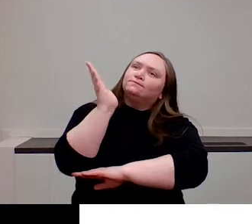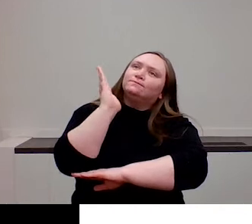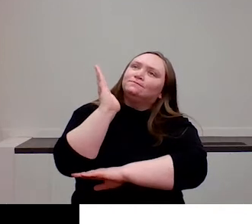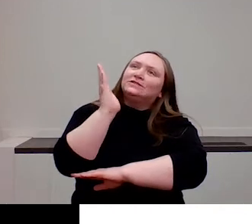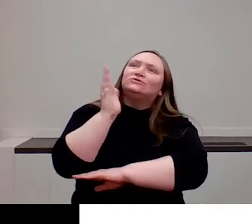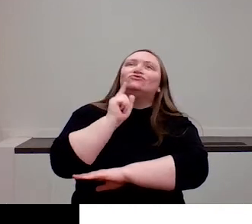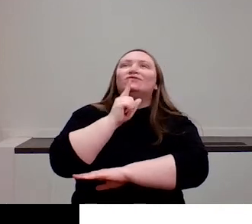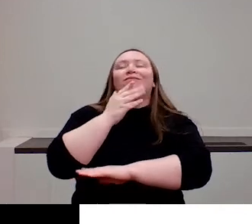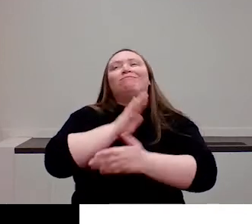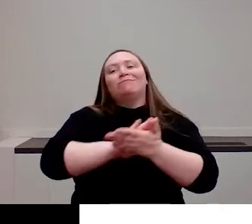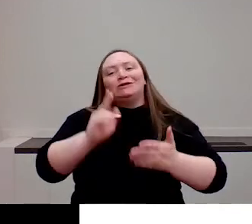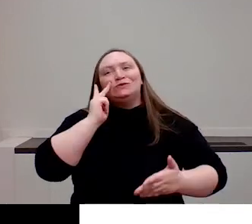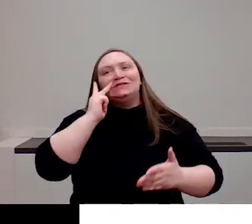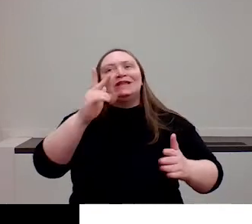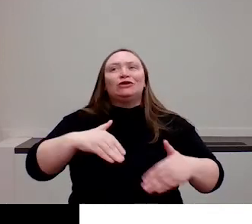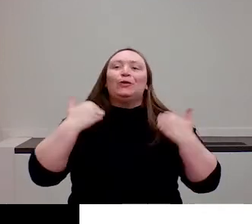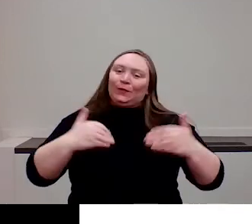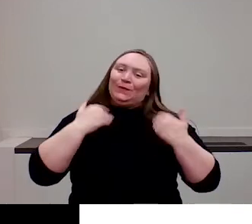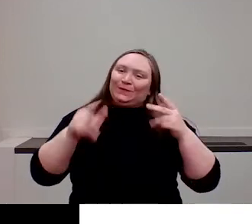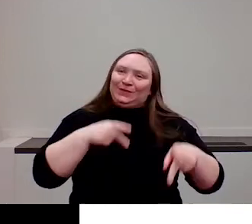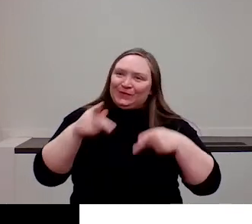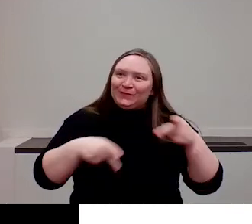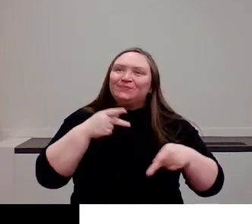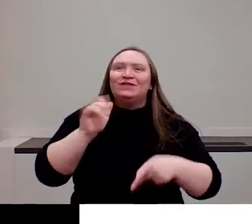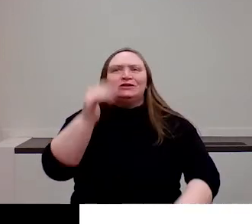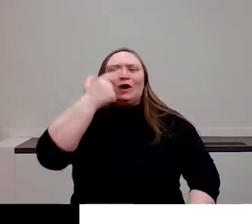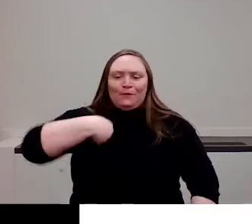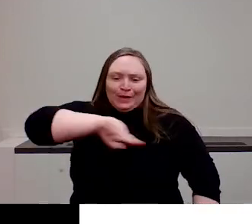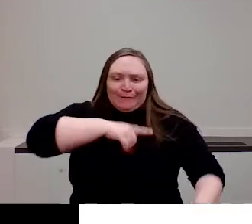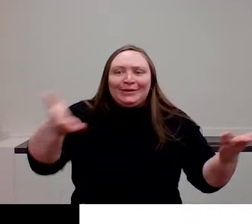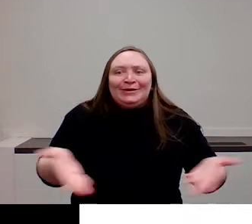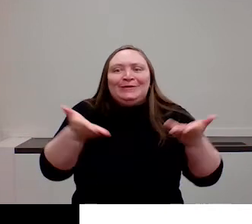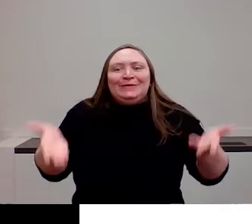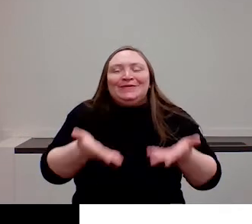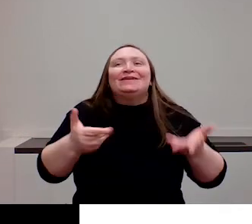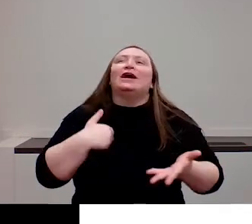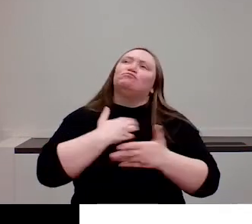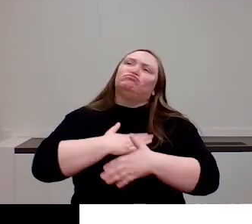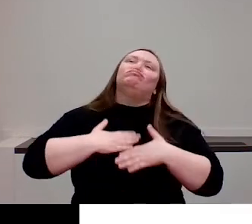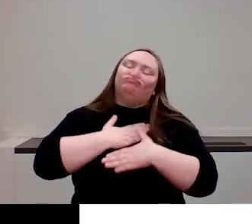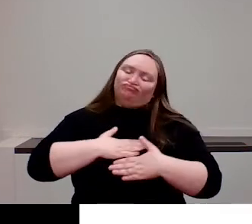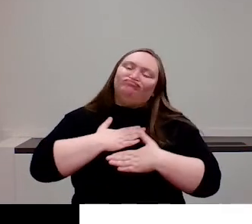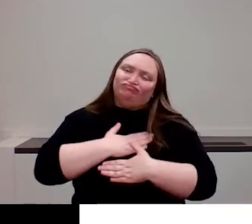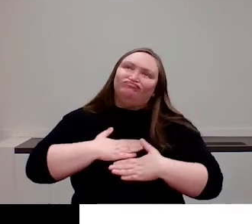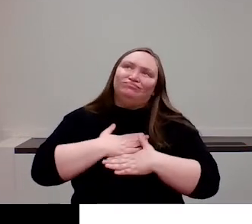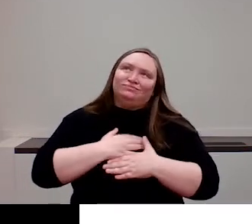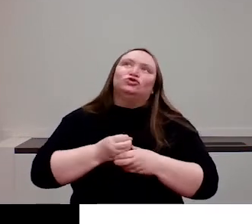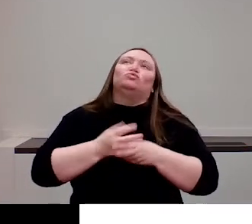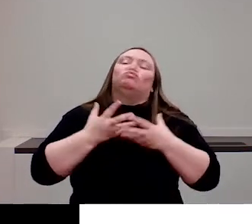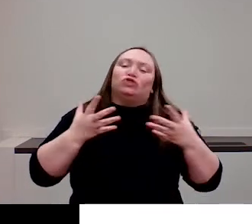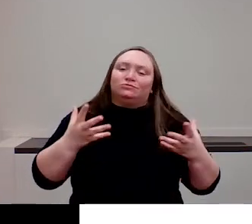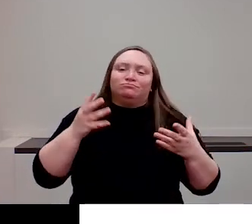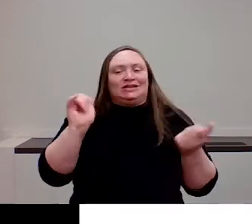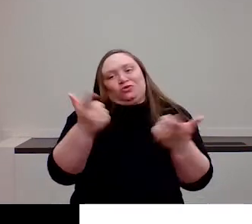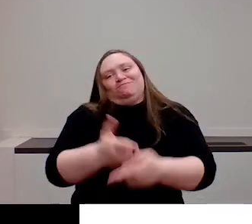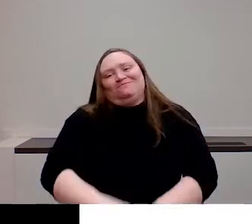to see our young people, and that's the reason that we're all here, and appreciate it very much. And that's all I